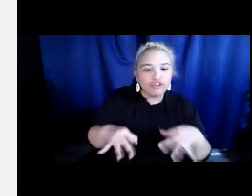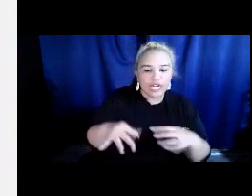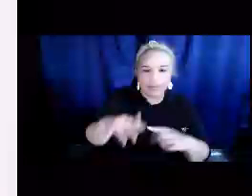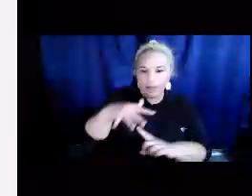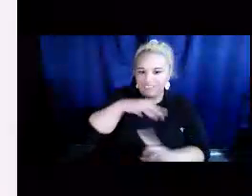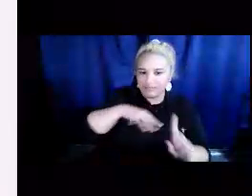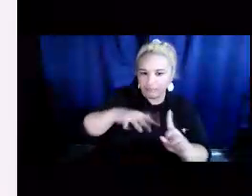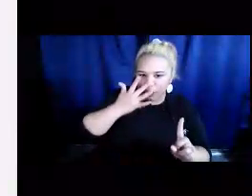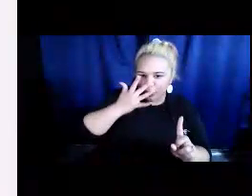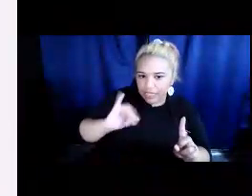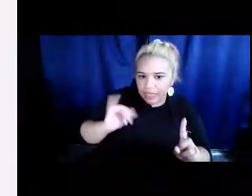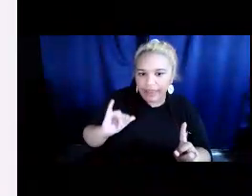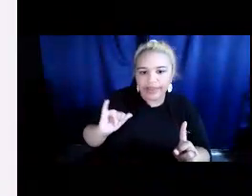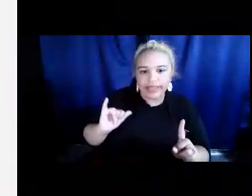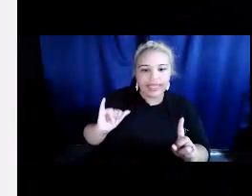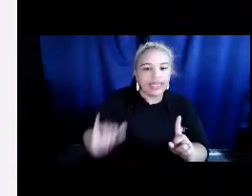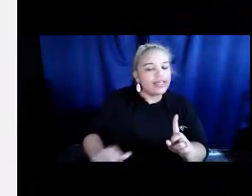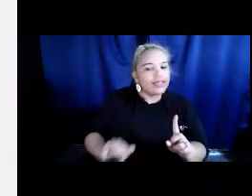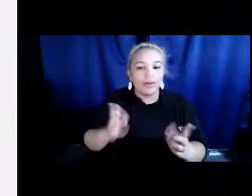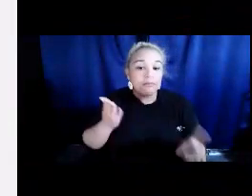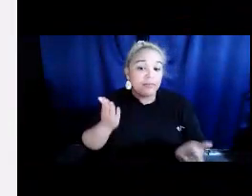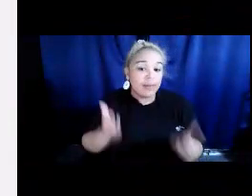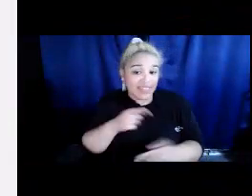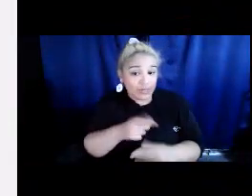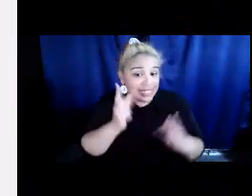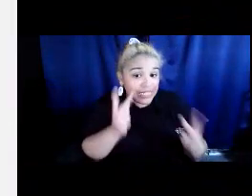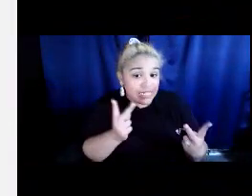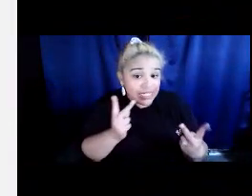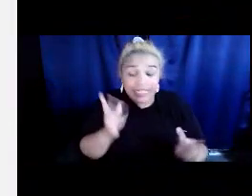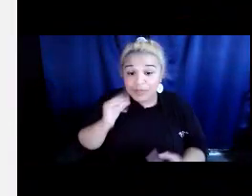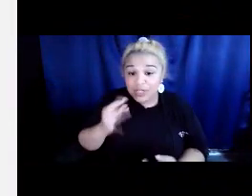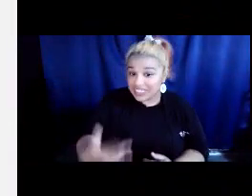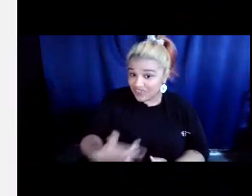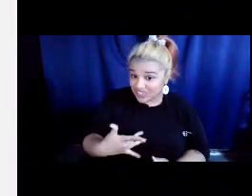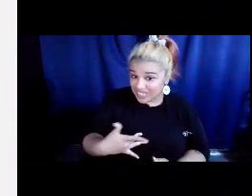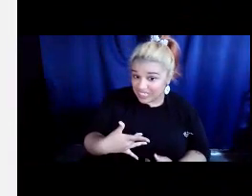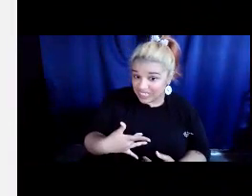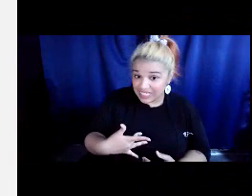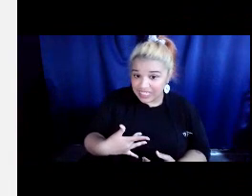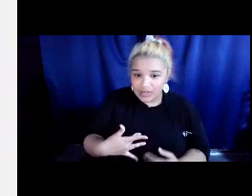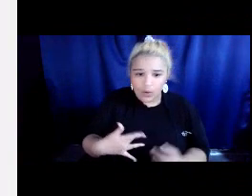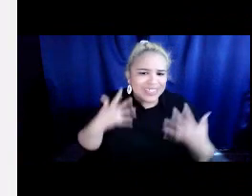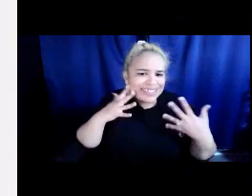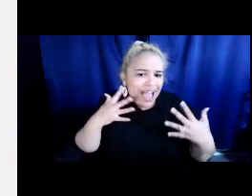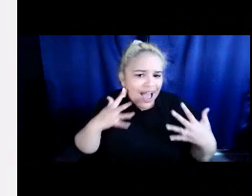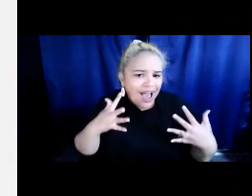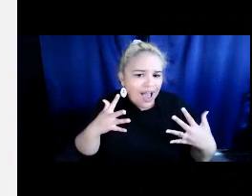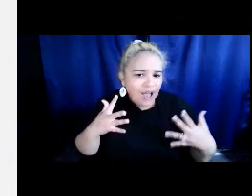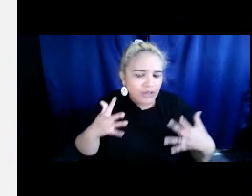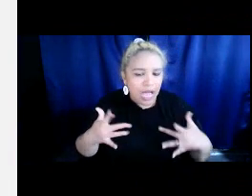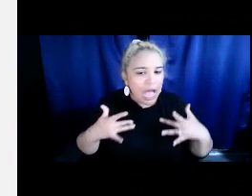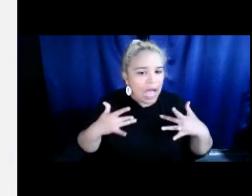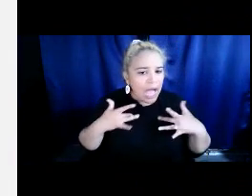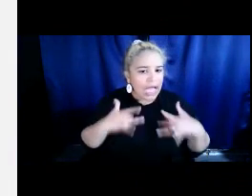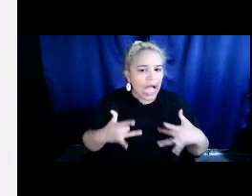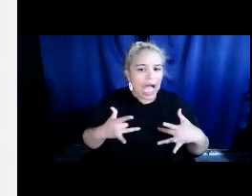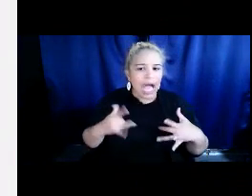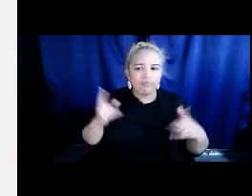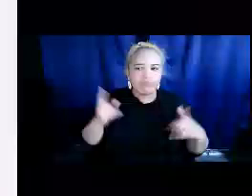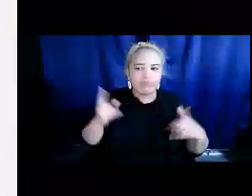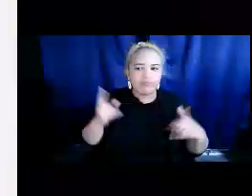common sounds from crowds, environmental noises, and overlapping sounds. Lighting, including flashing or